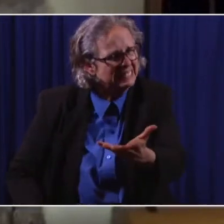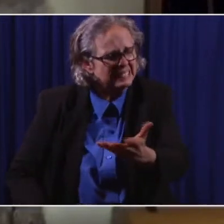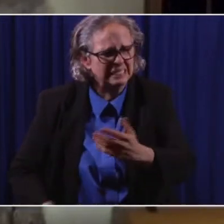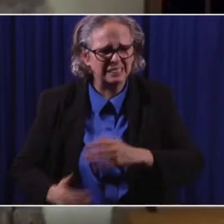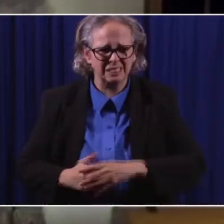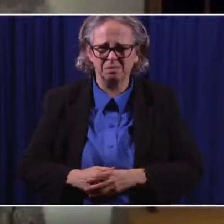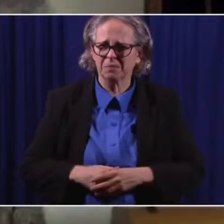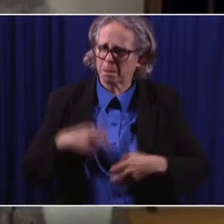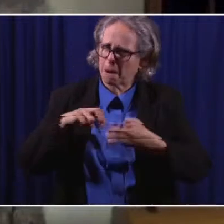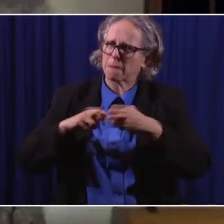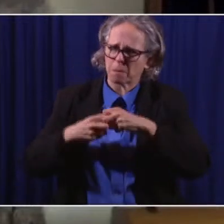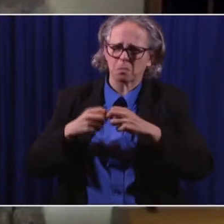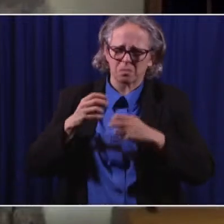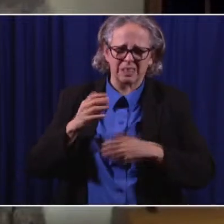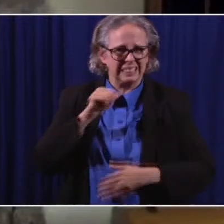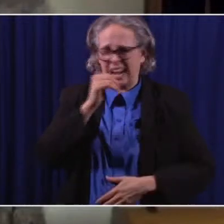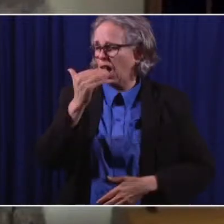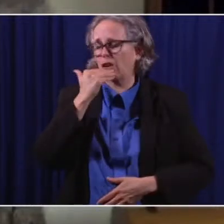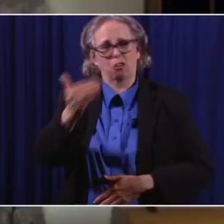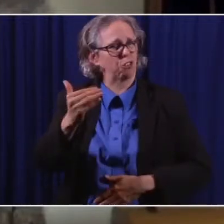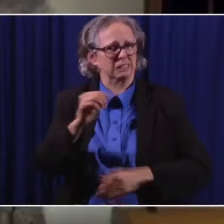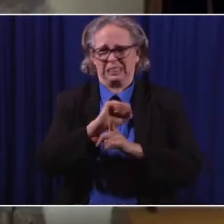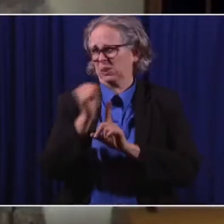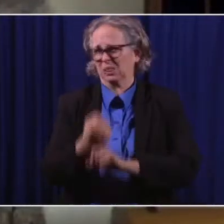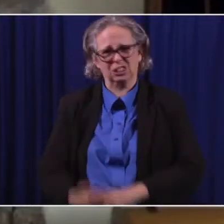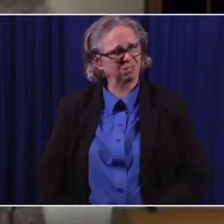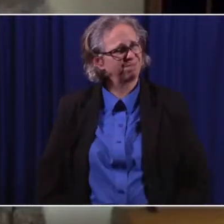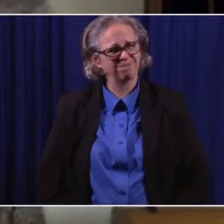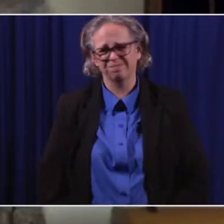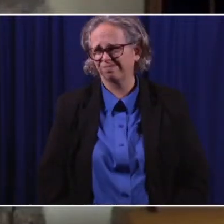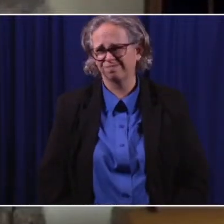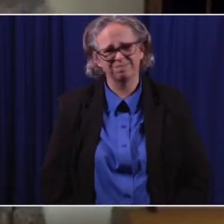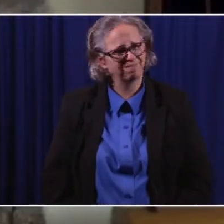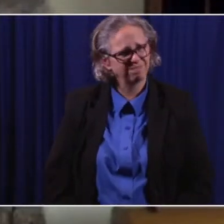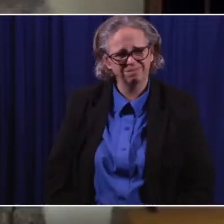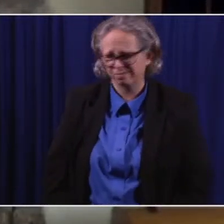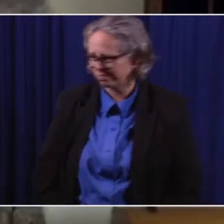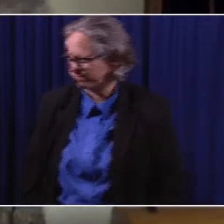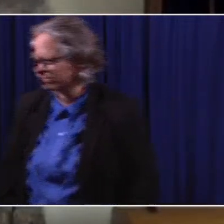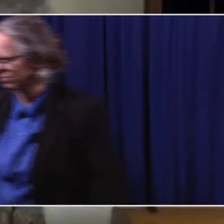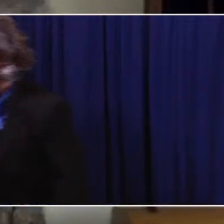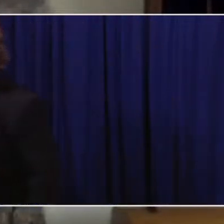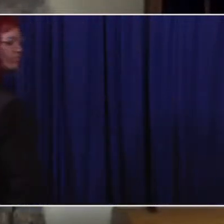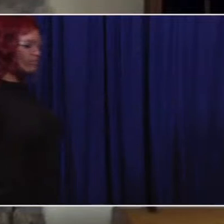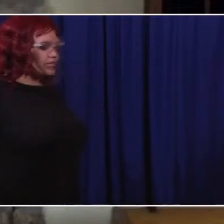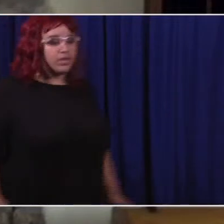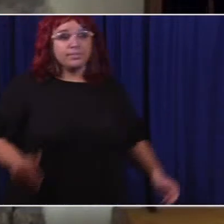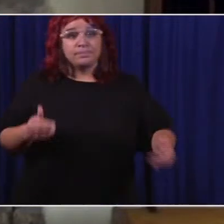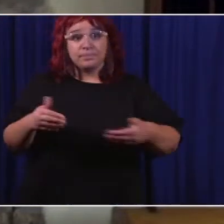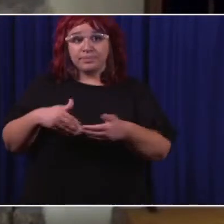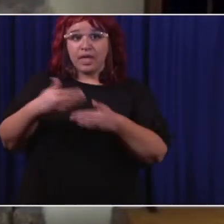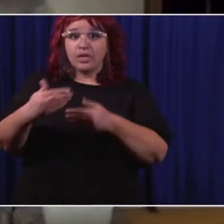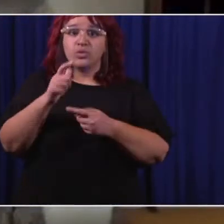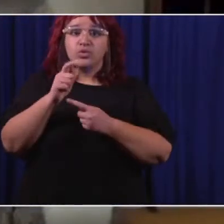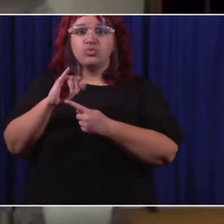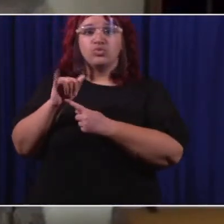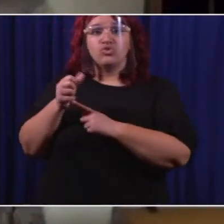And that's not good. Next question is from Josh Rotenberg at Spectrum News. Hi,